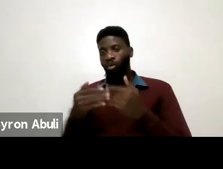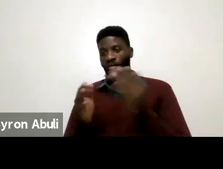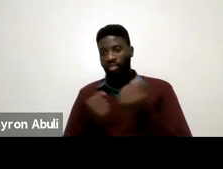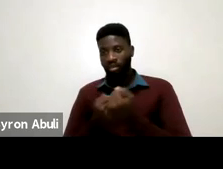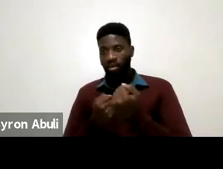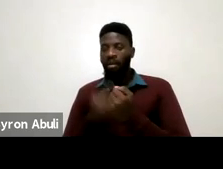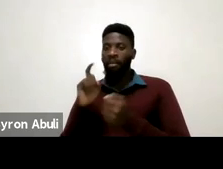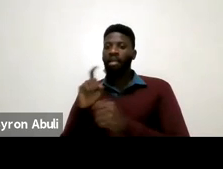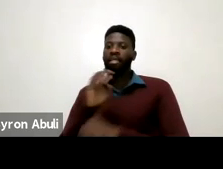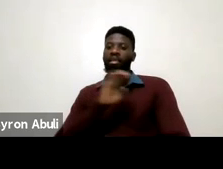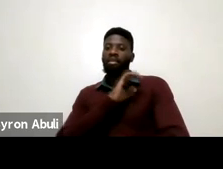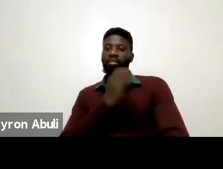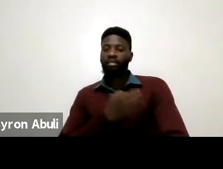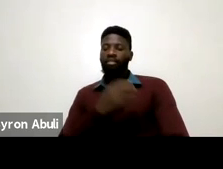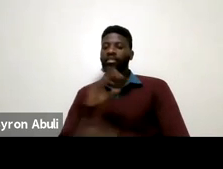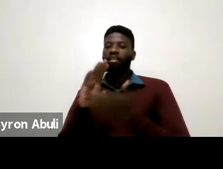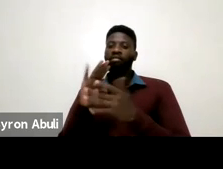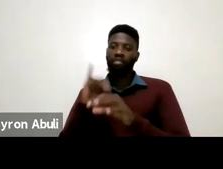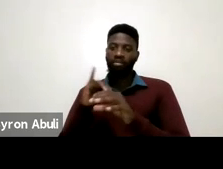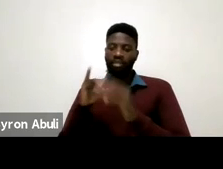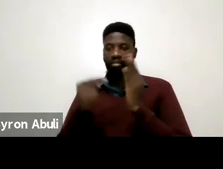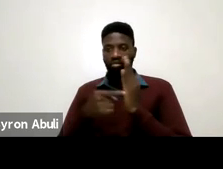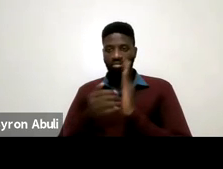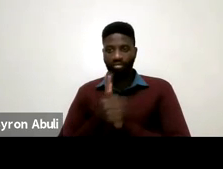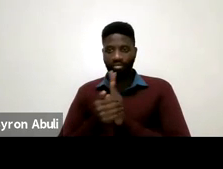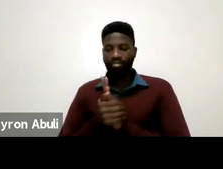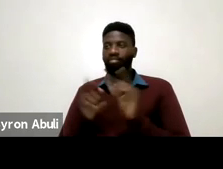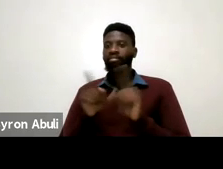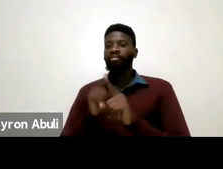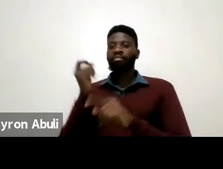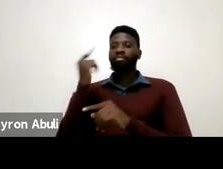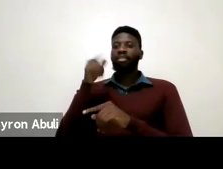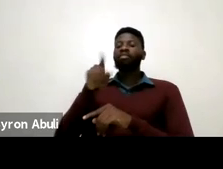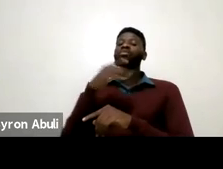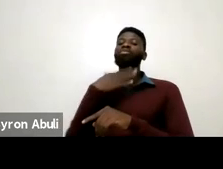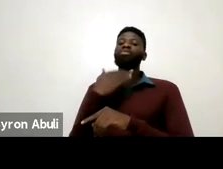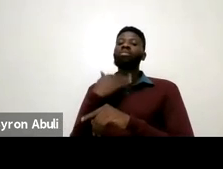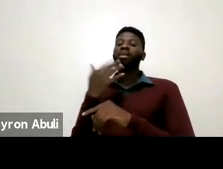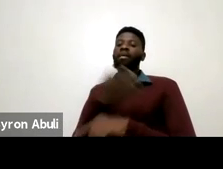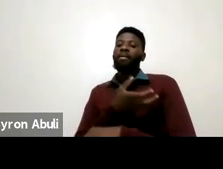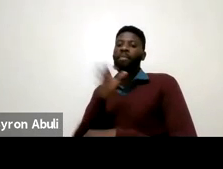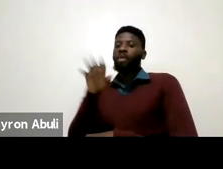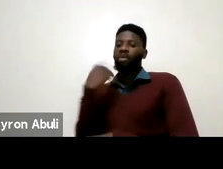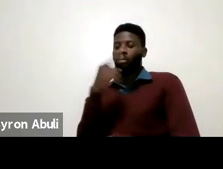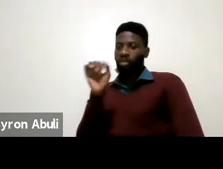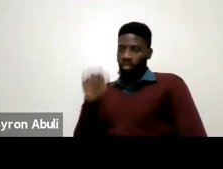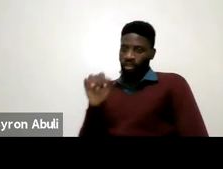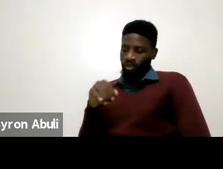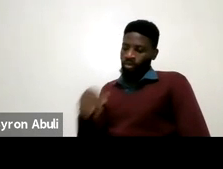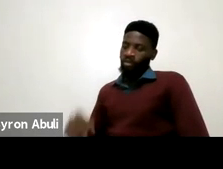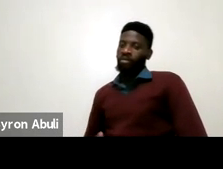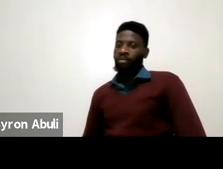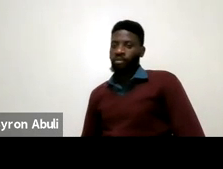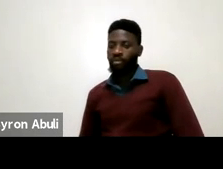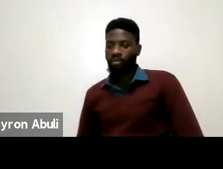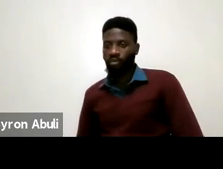energy, a lot of investment, a lot of technical skills, and a lot of understanding of who you want to empower. So yes, it's good to